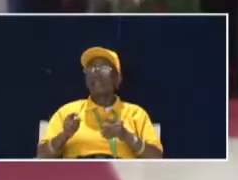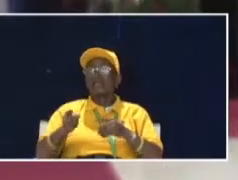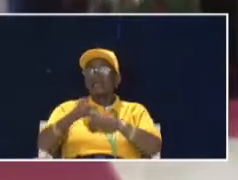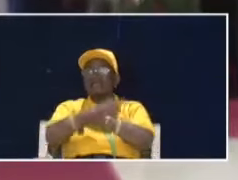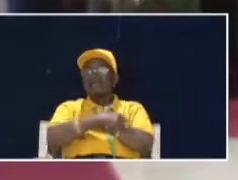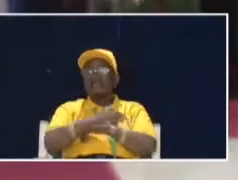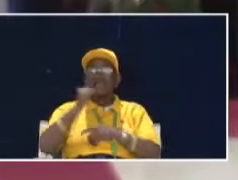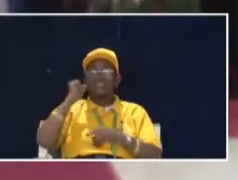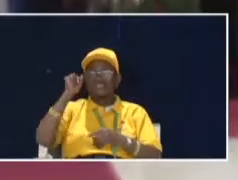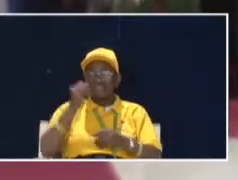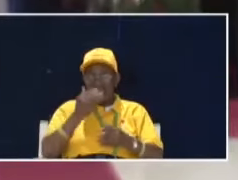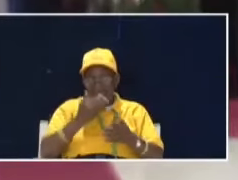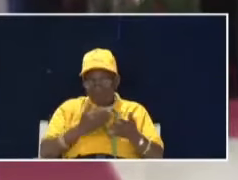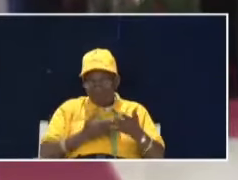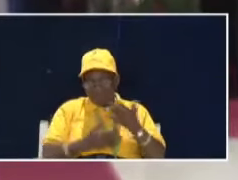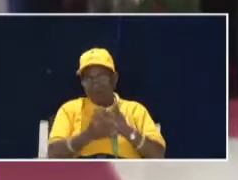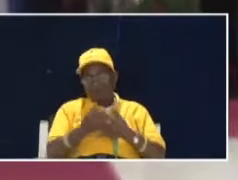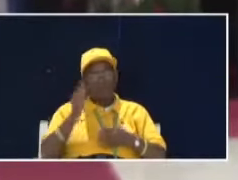die.